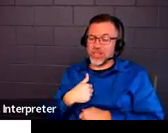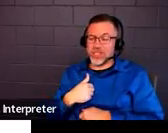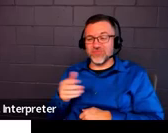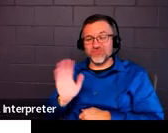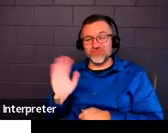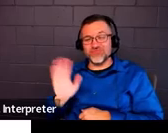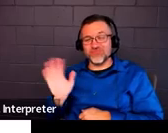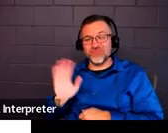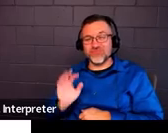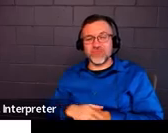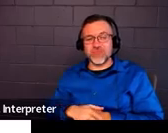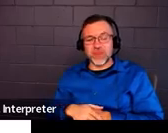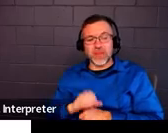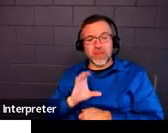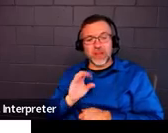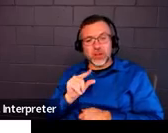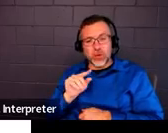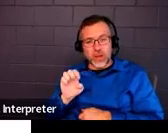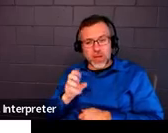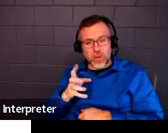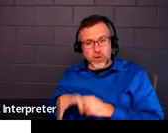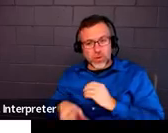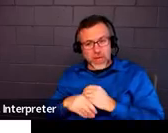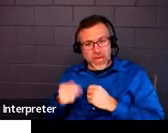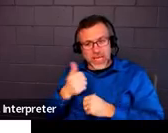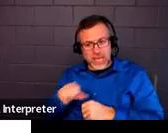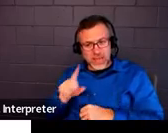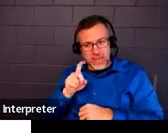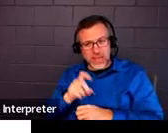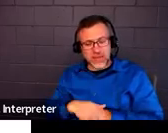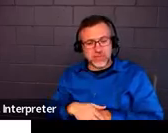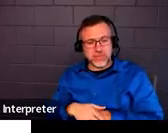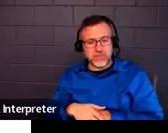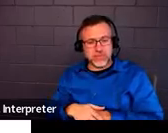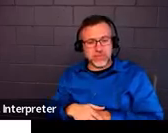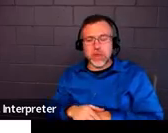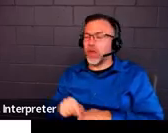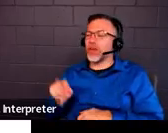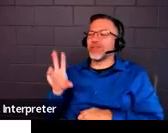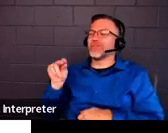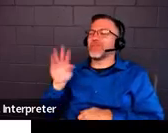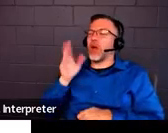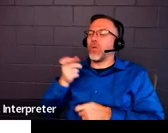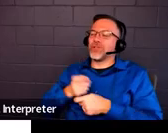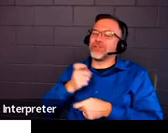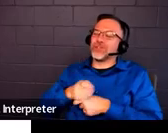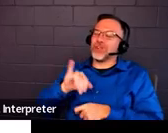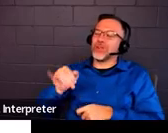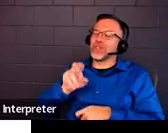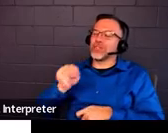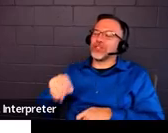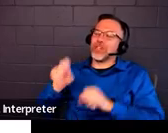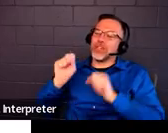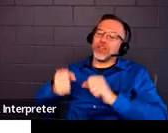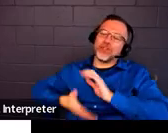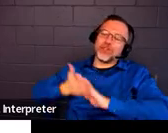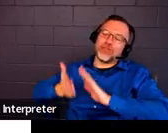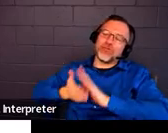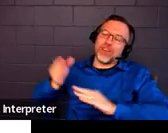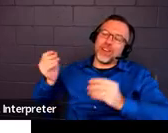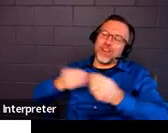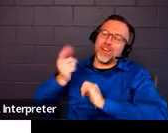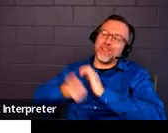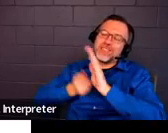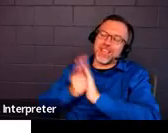wave. Colette, did you want to say anything? No, I was just going to joke that Jen could probably run our office hours on Friday.